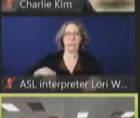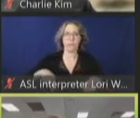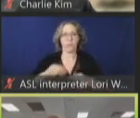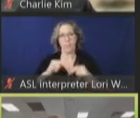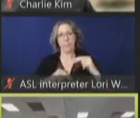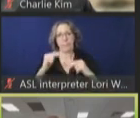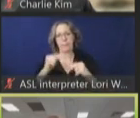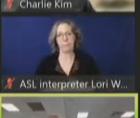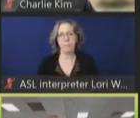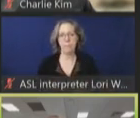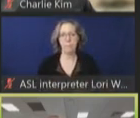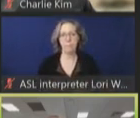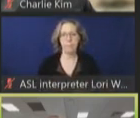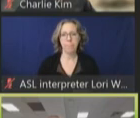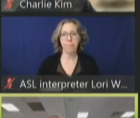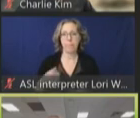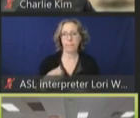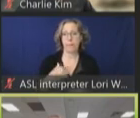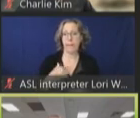gonna